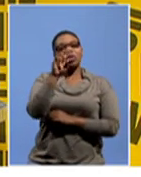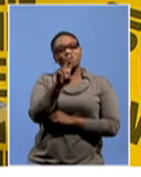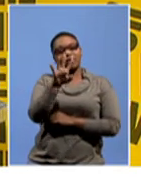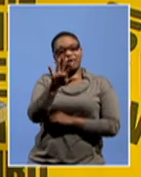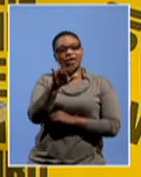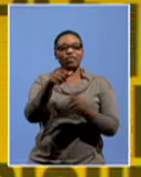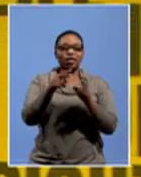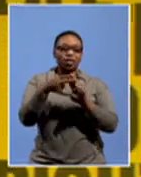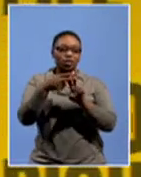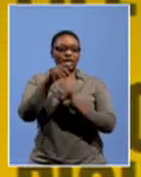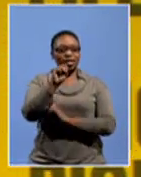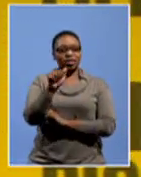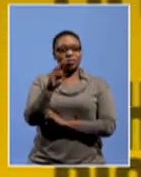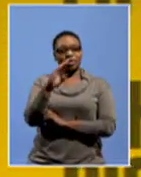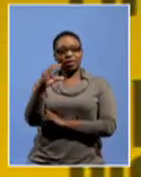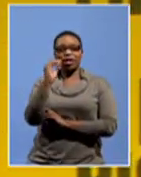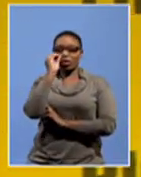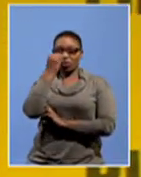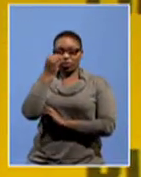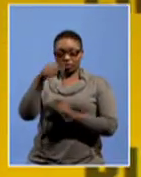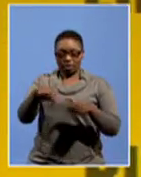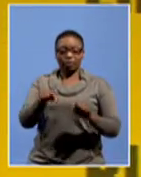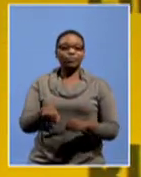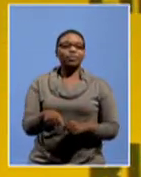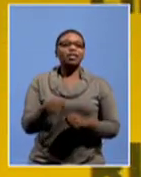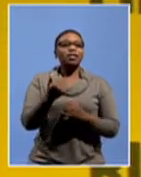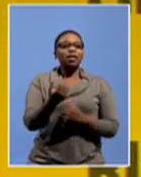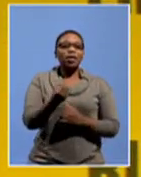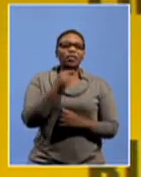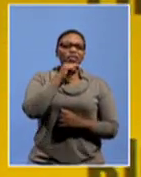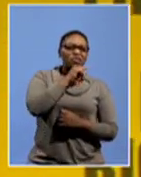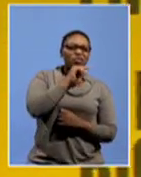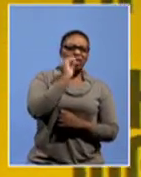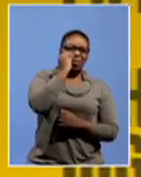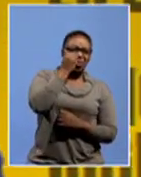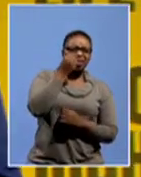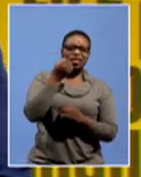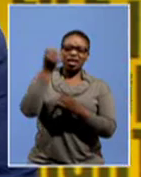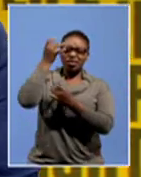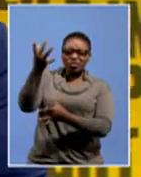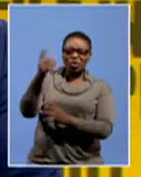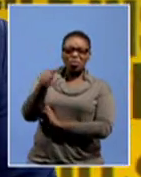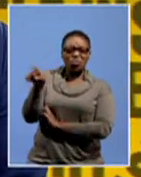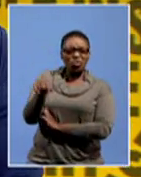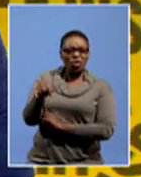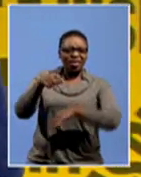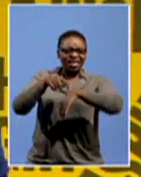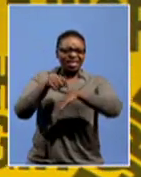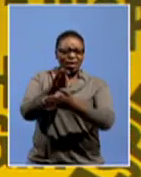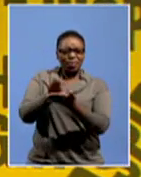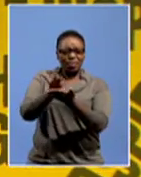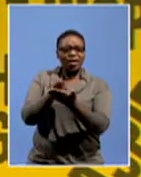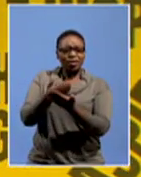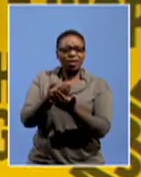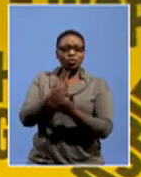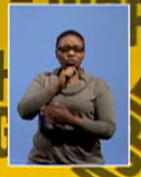SABC News. Now, disinformation, misinformation and fake news during an election period can affect